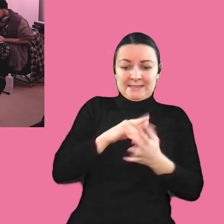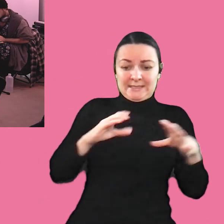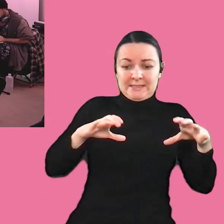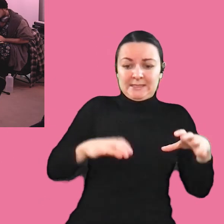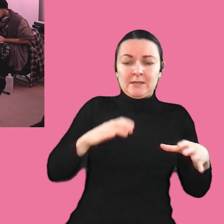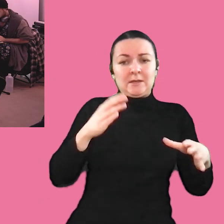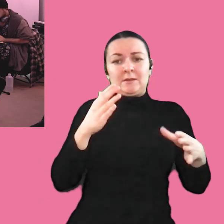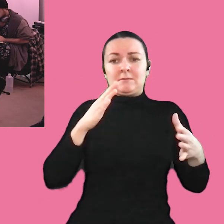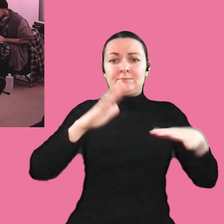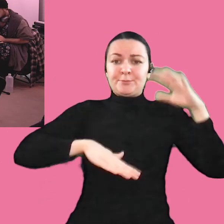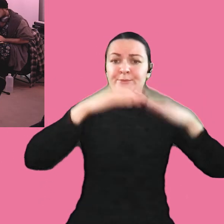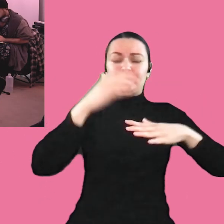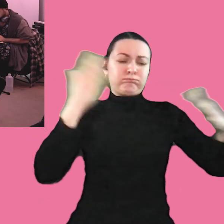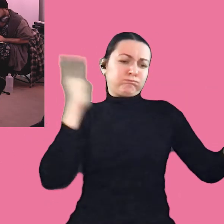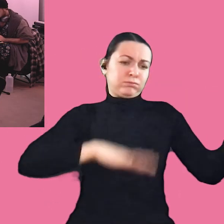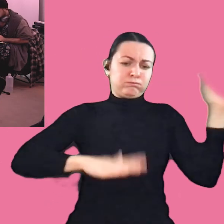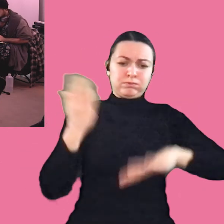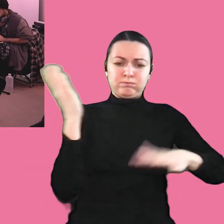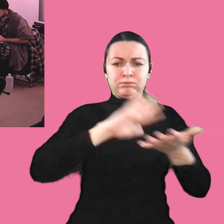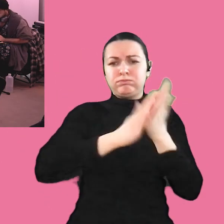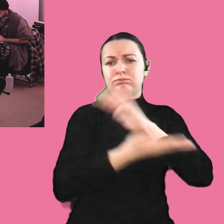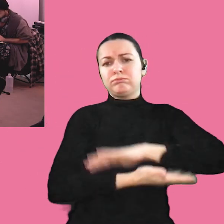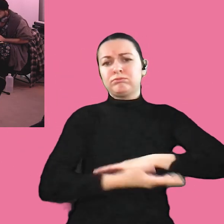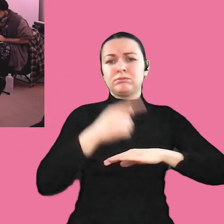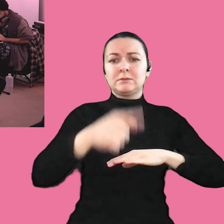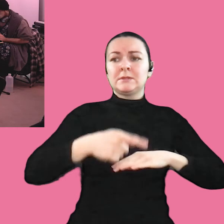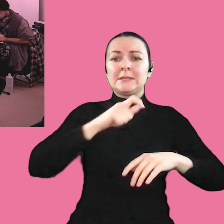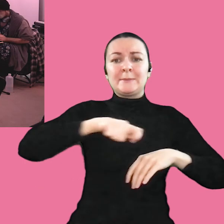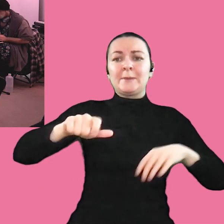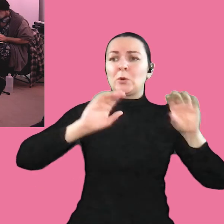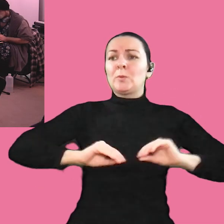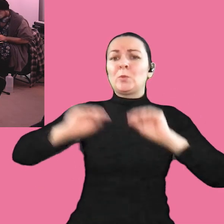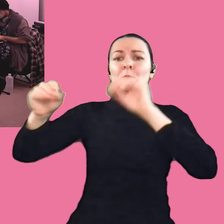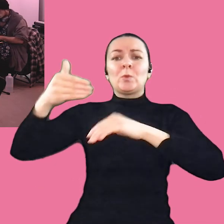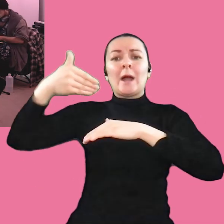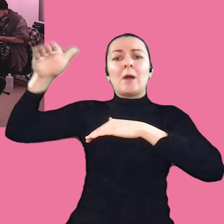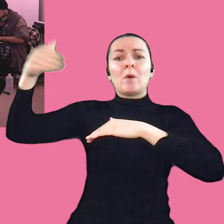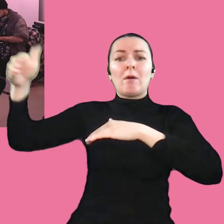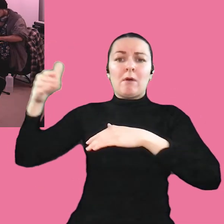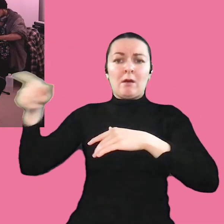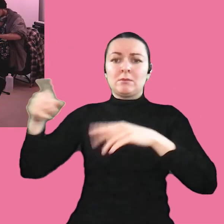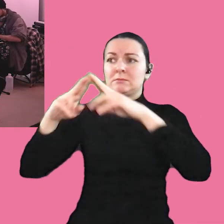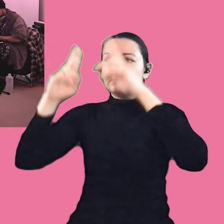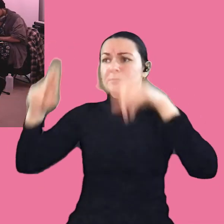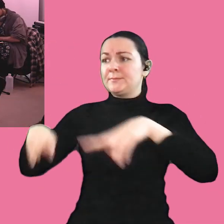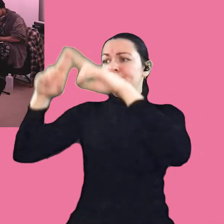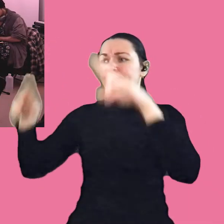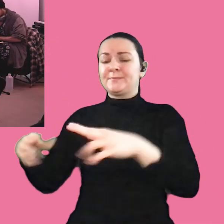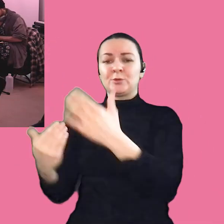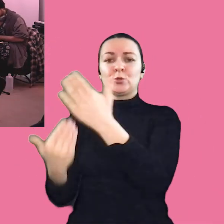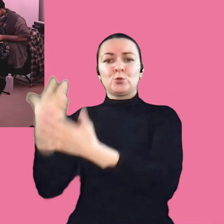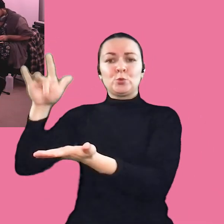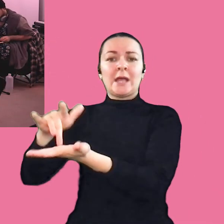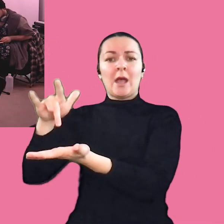were knocked down and people were moved out of the city centre to peripheral housing estates or to new